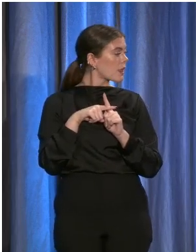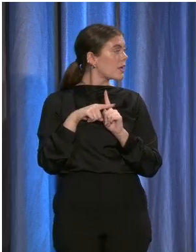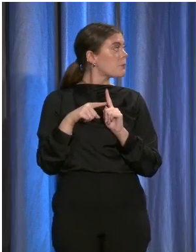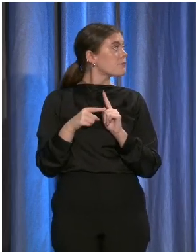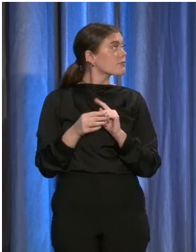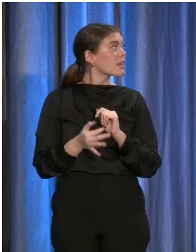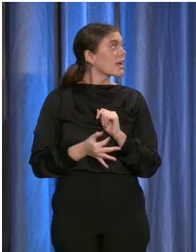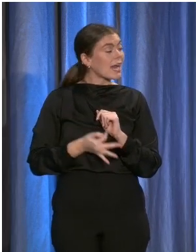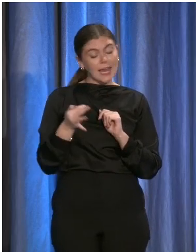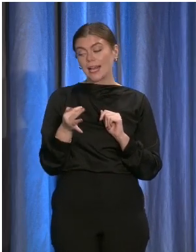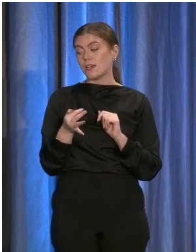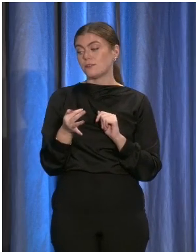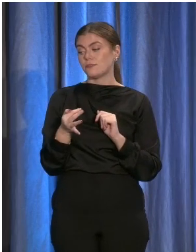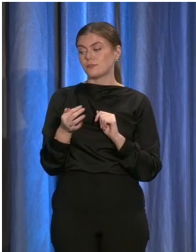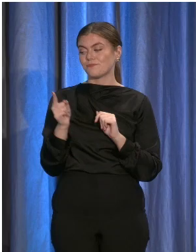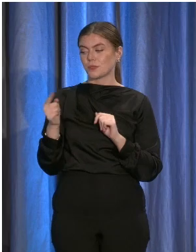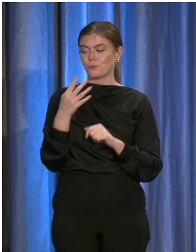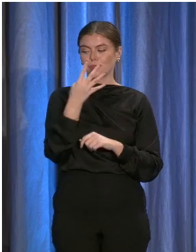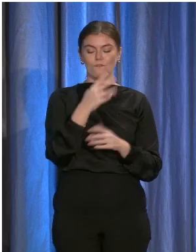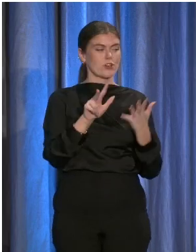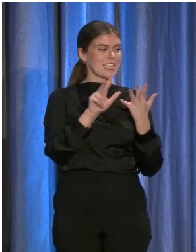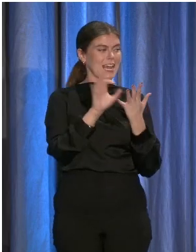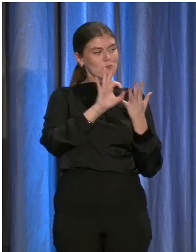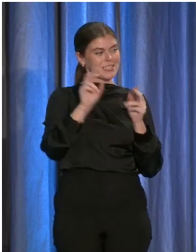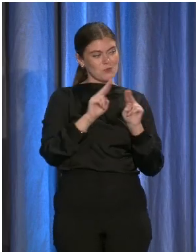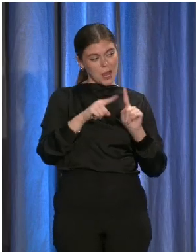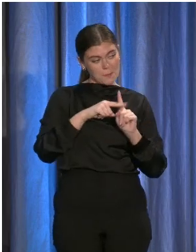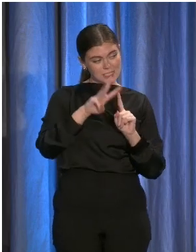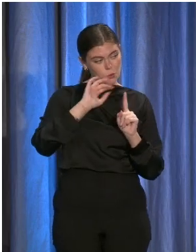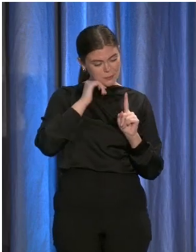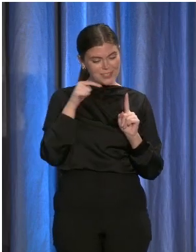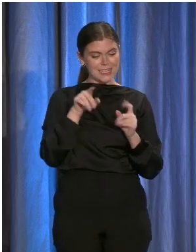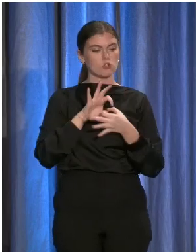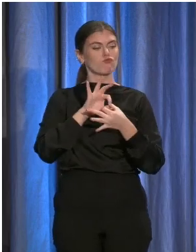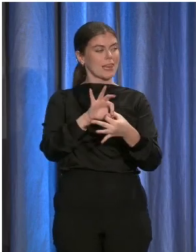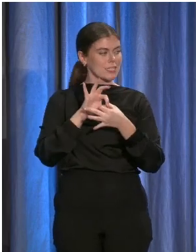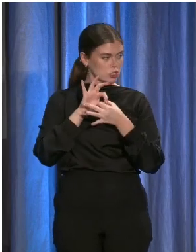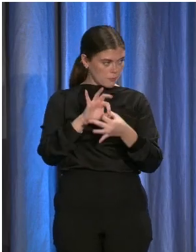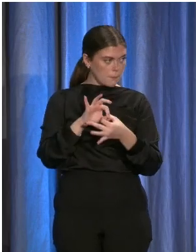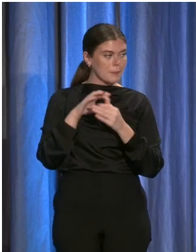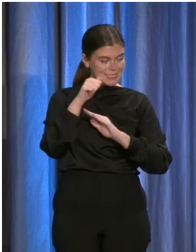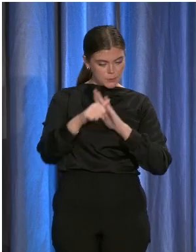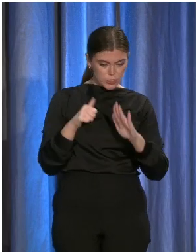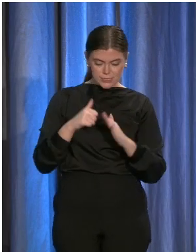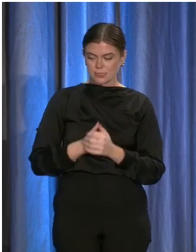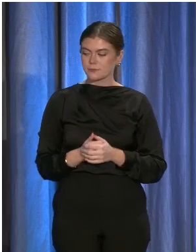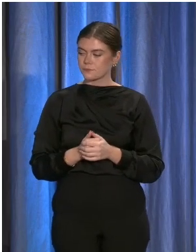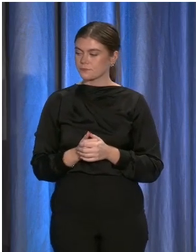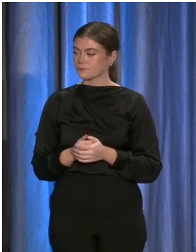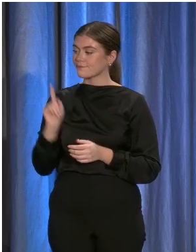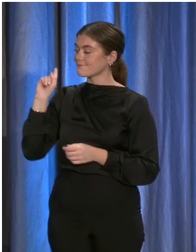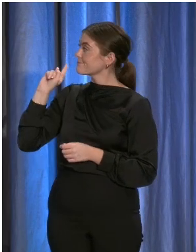the 48% who weren't as positive, it was because of relational experiences. This